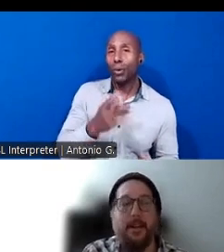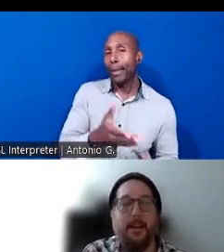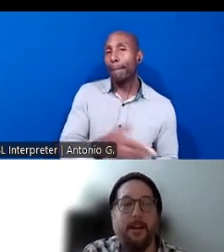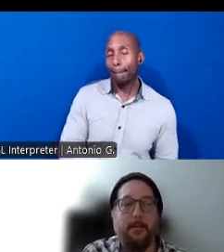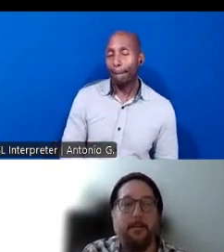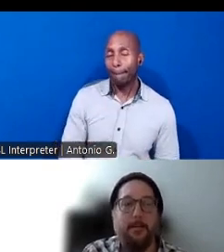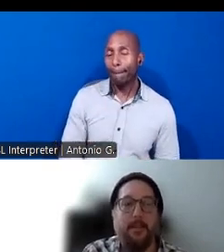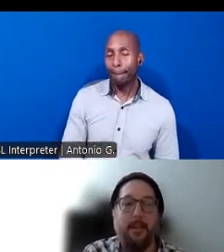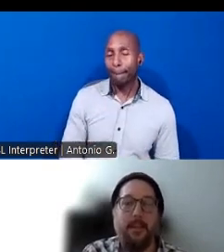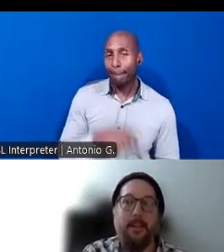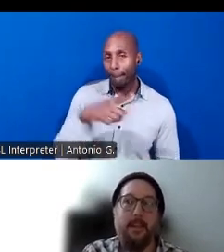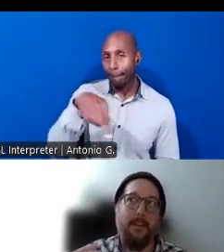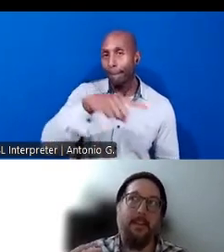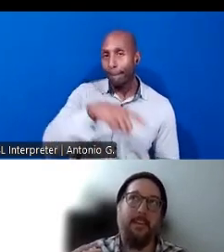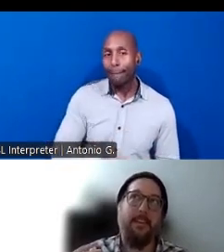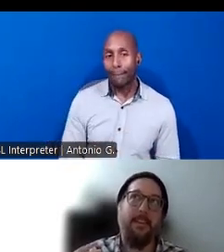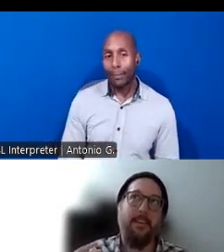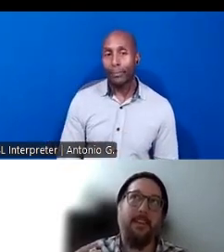people.